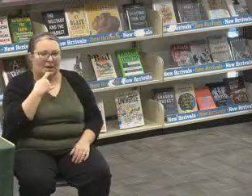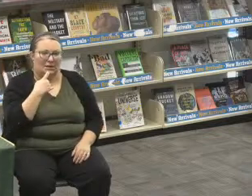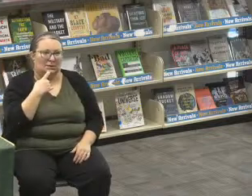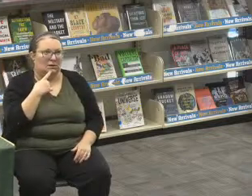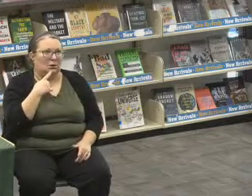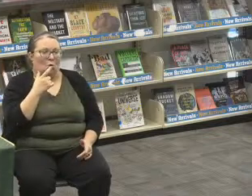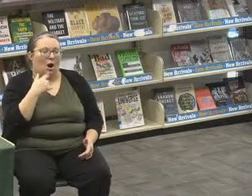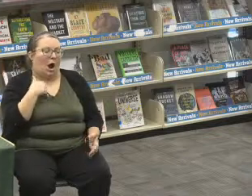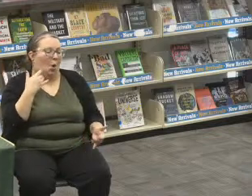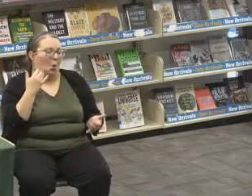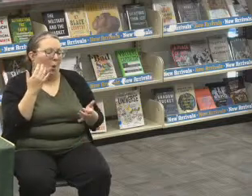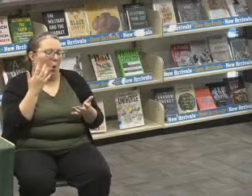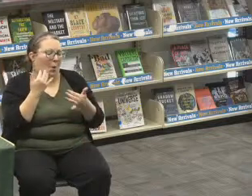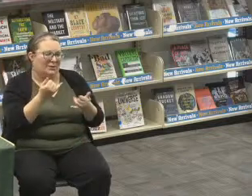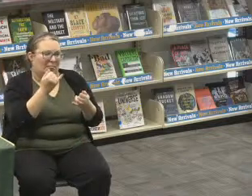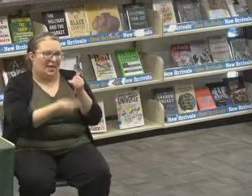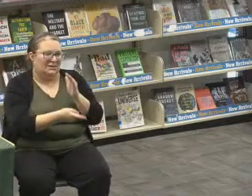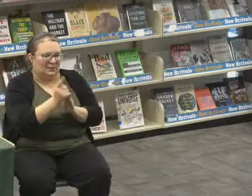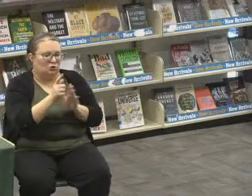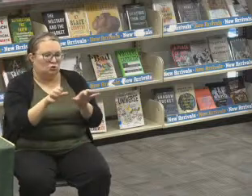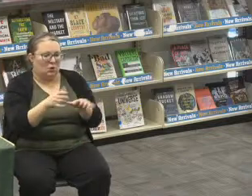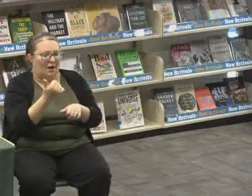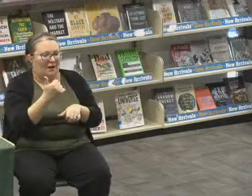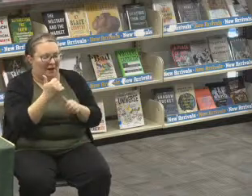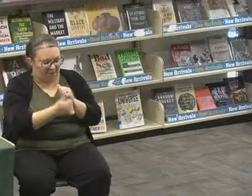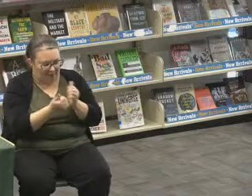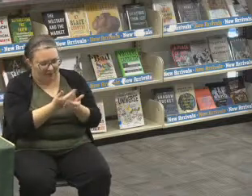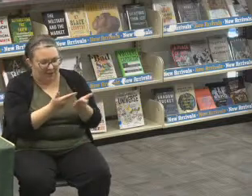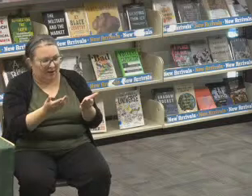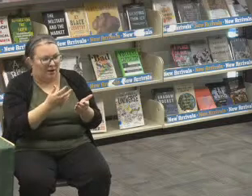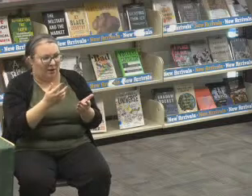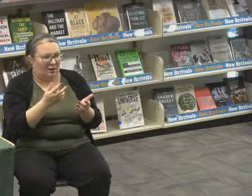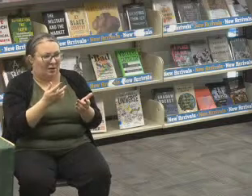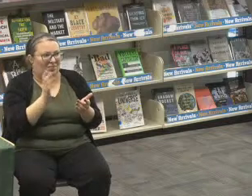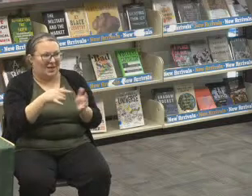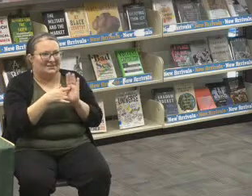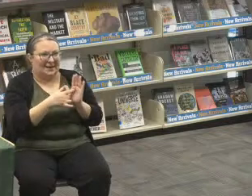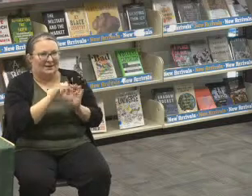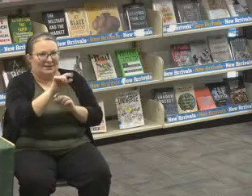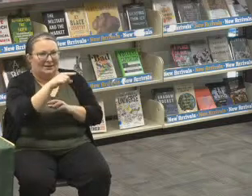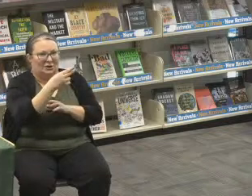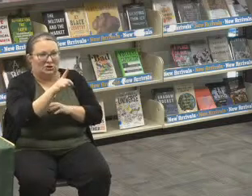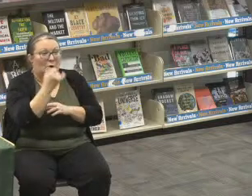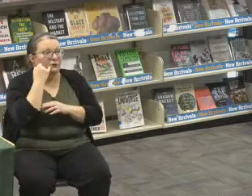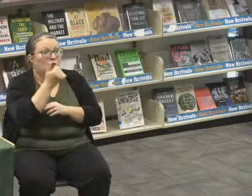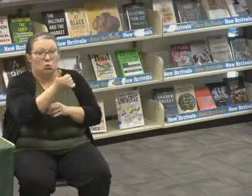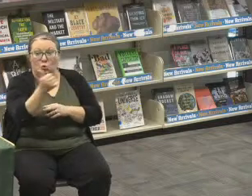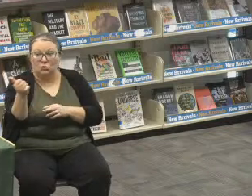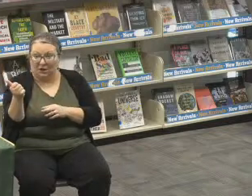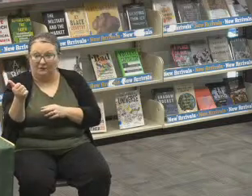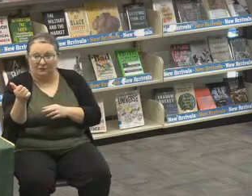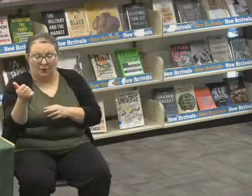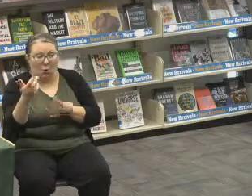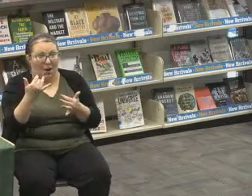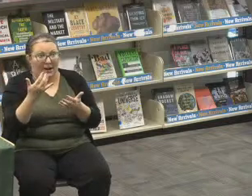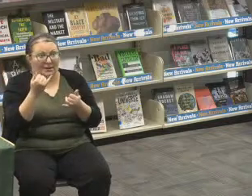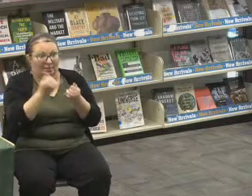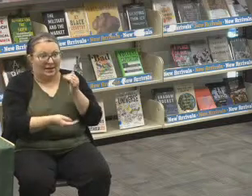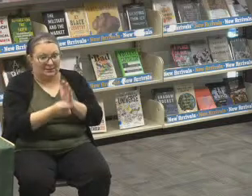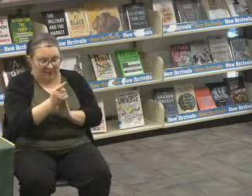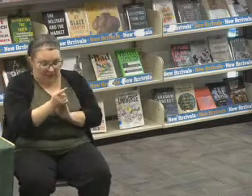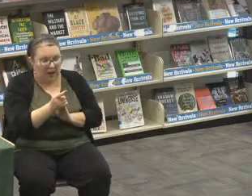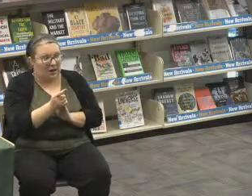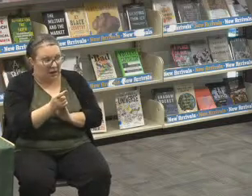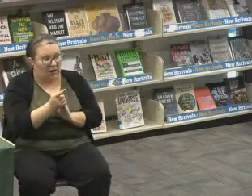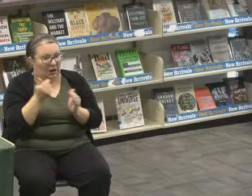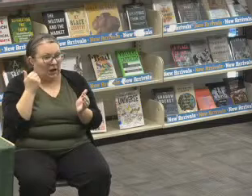waits till the last minute to do everything, that tends to be a sign of ADHD. Or if you have ever been that student yourself that's waited until the last